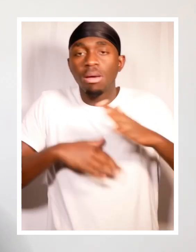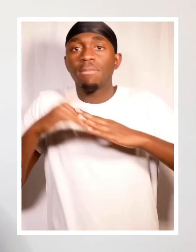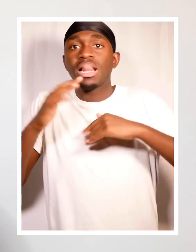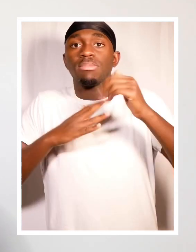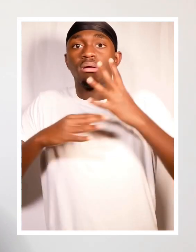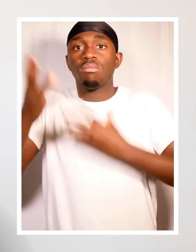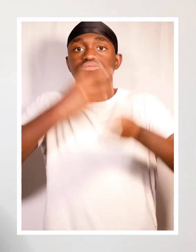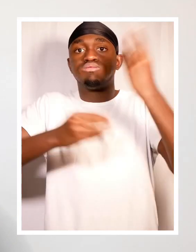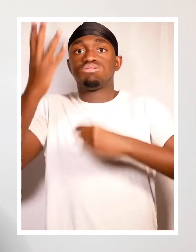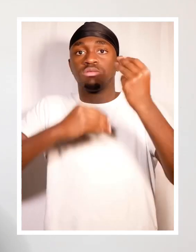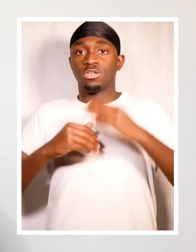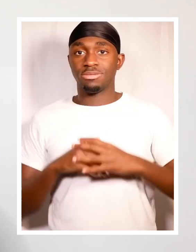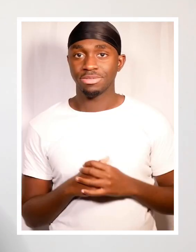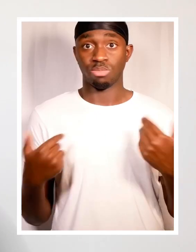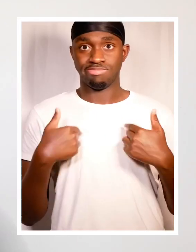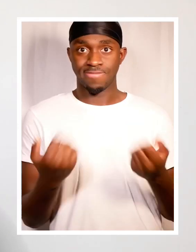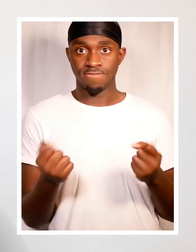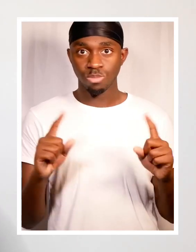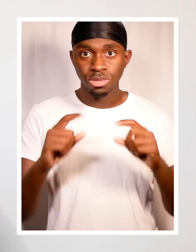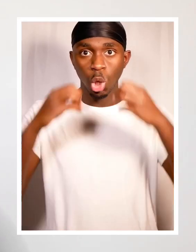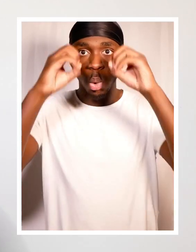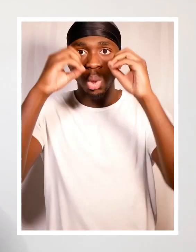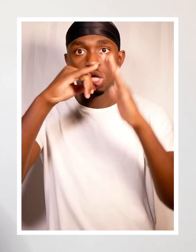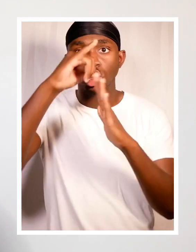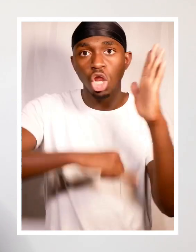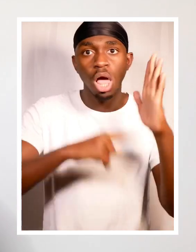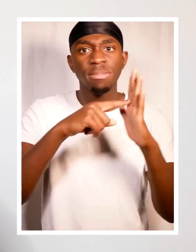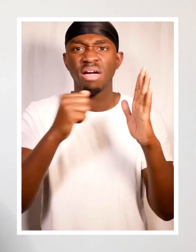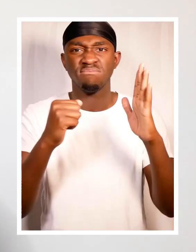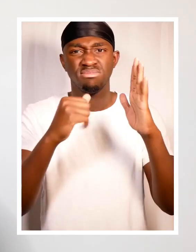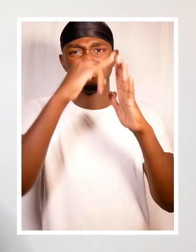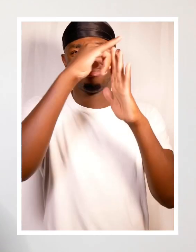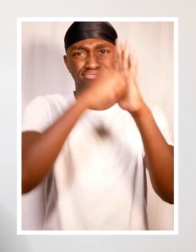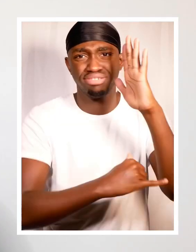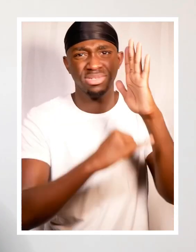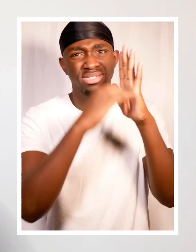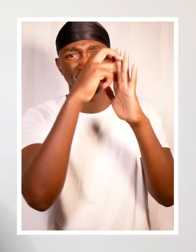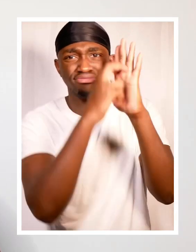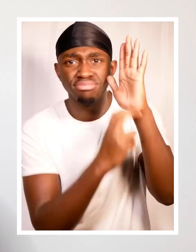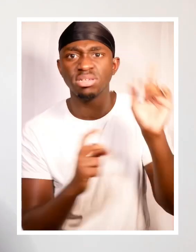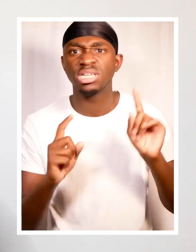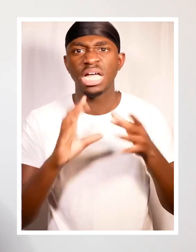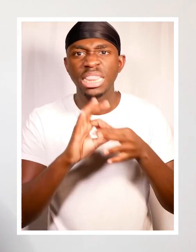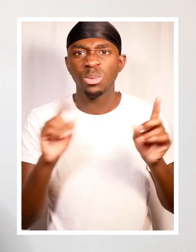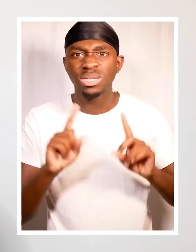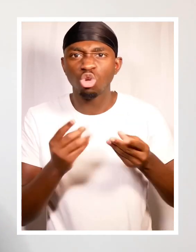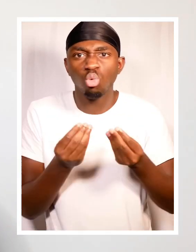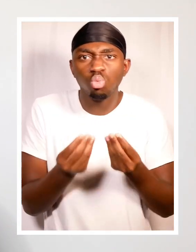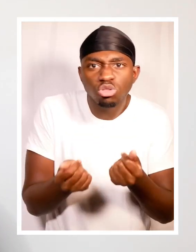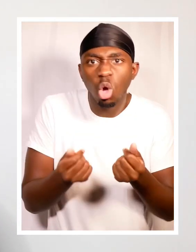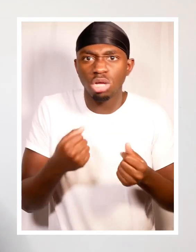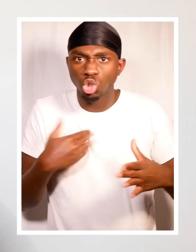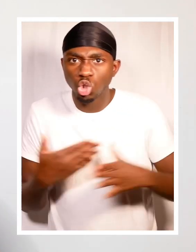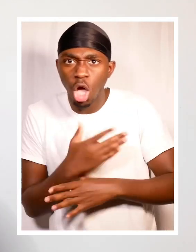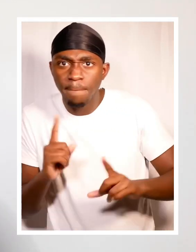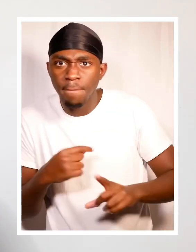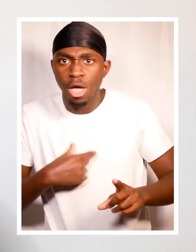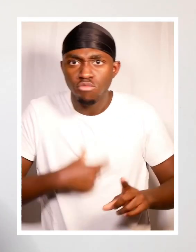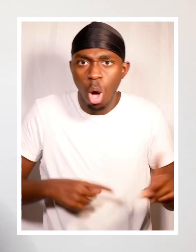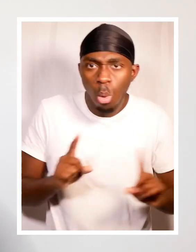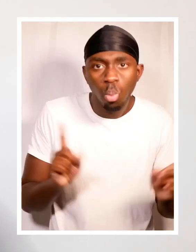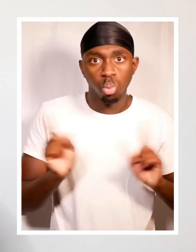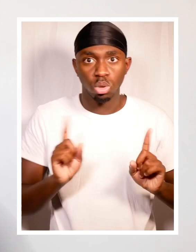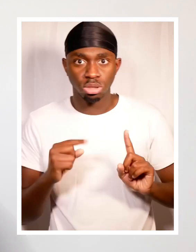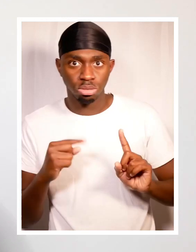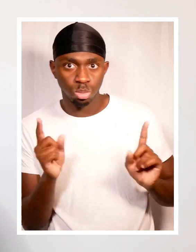a boot camp especially if um you don't exactly know what you want to do within the tech industry there are so many free